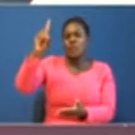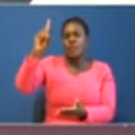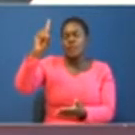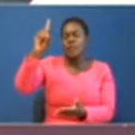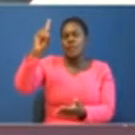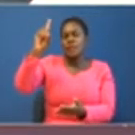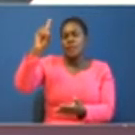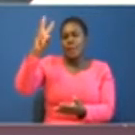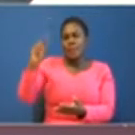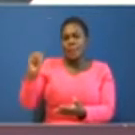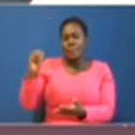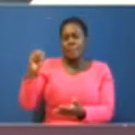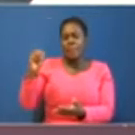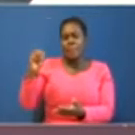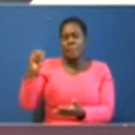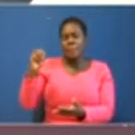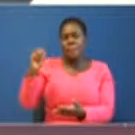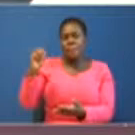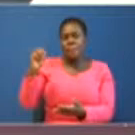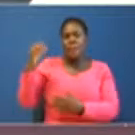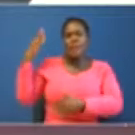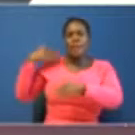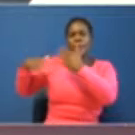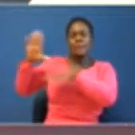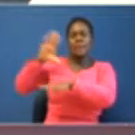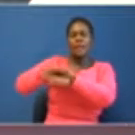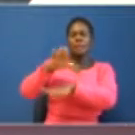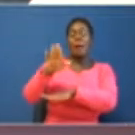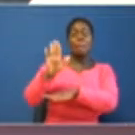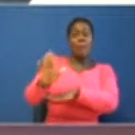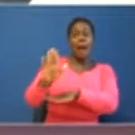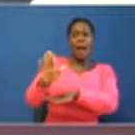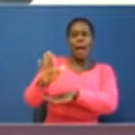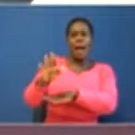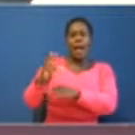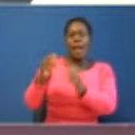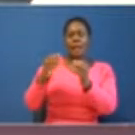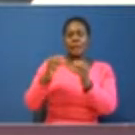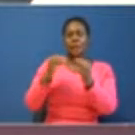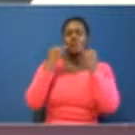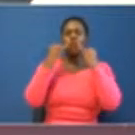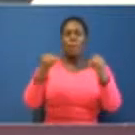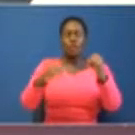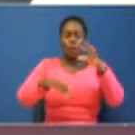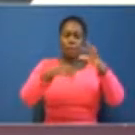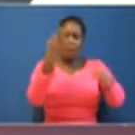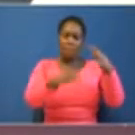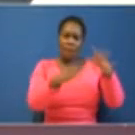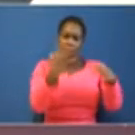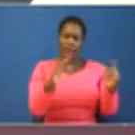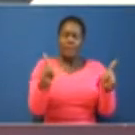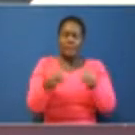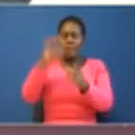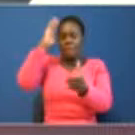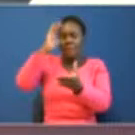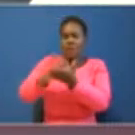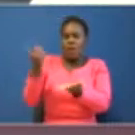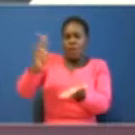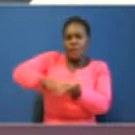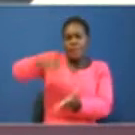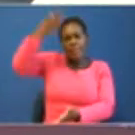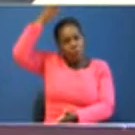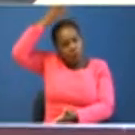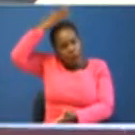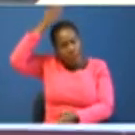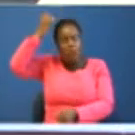party ticket the little the history we could get of his his data analyst uh also has been i believe a registered nurse and